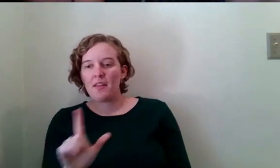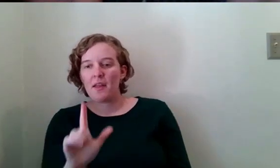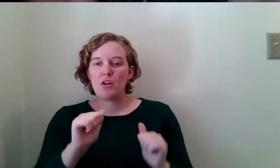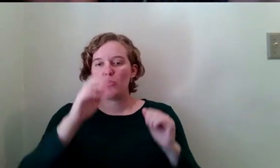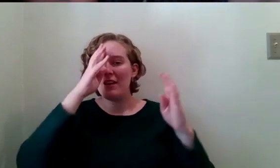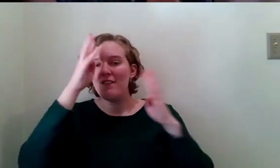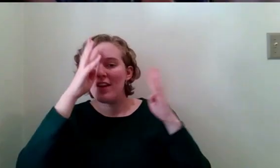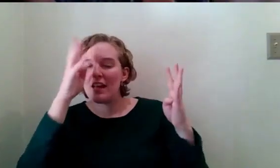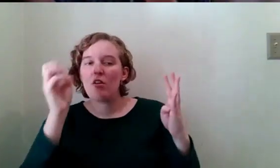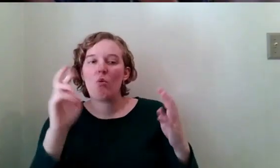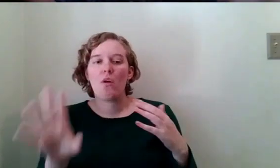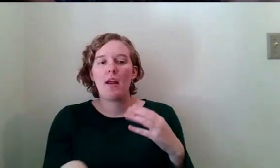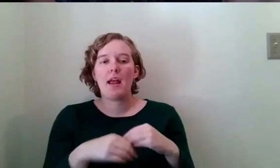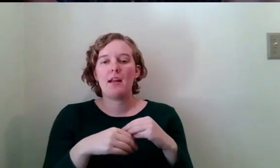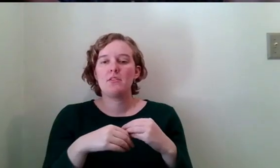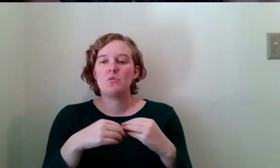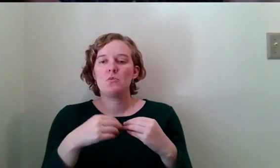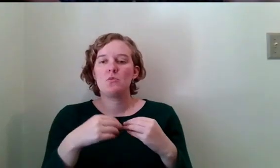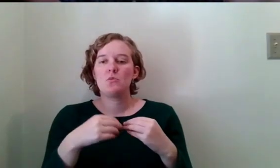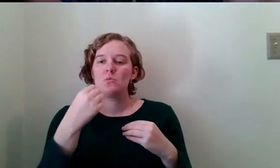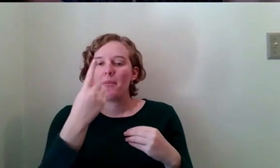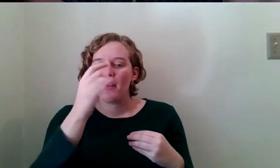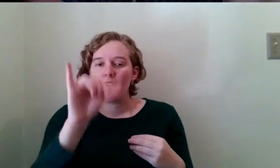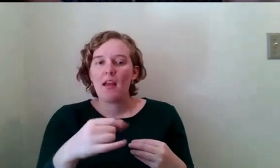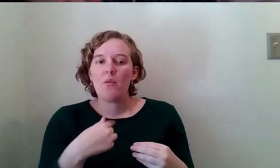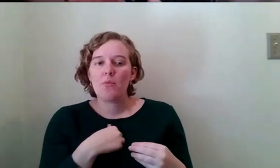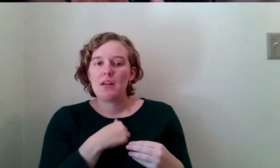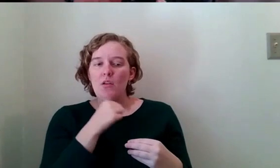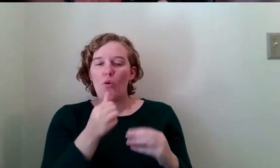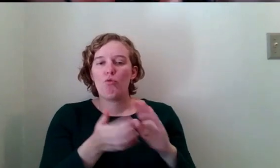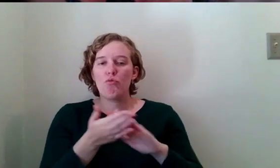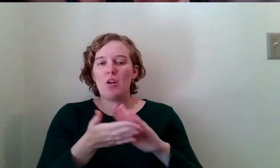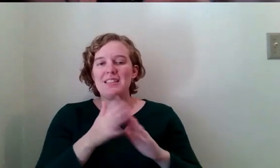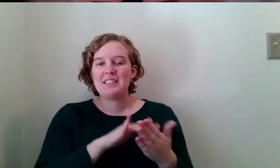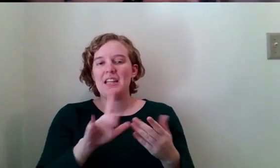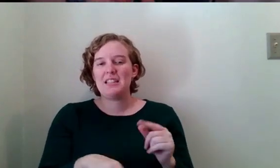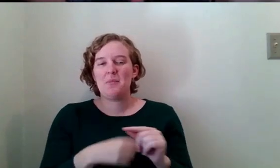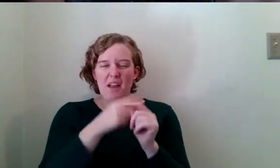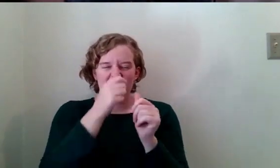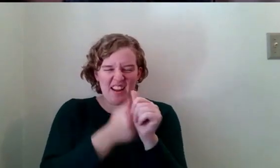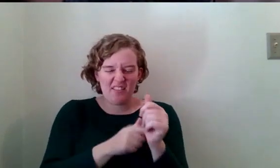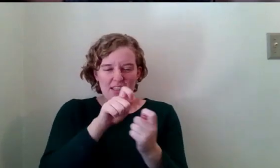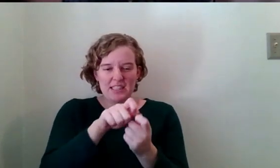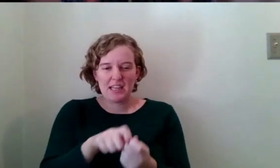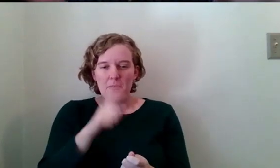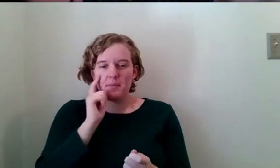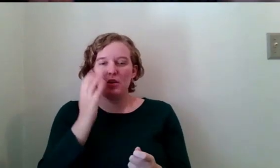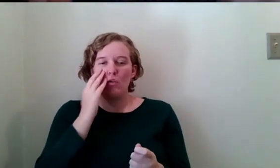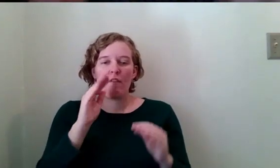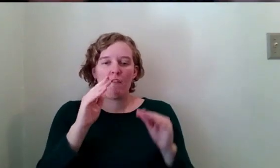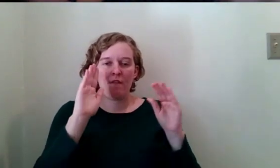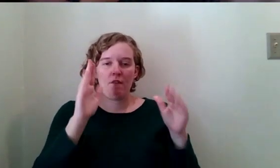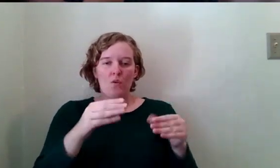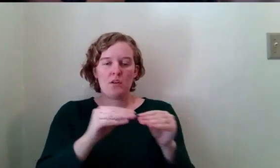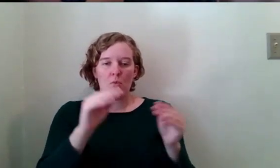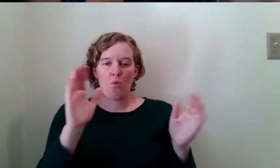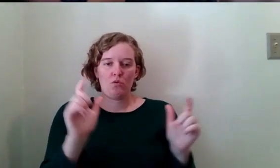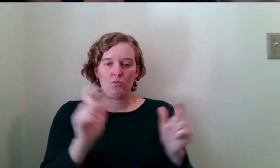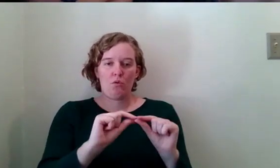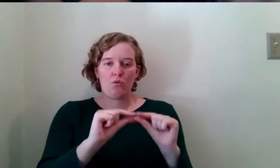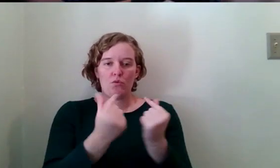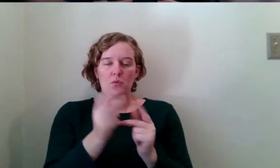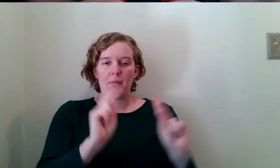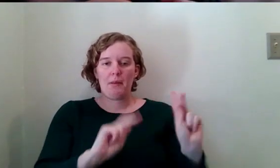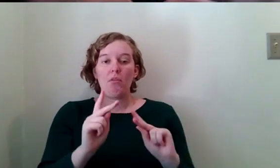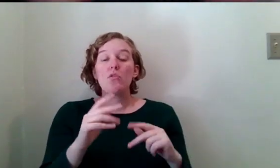or add it to a certain or something like that, we don't run studies on every detail because we know we're targeting a smaller group of people. In other words, what I